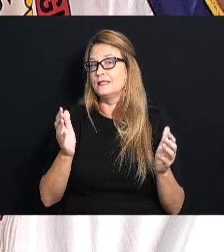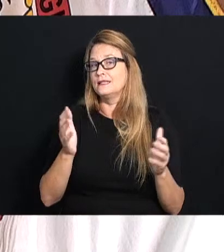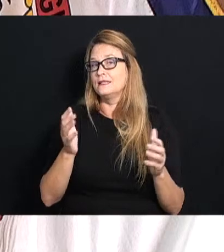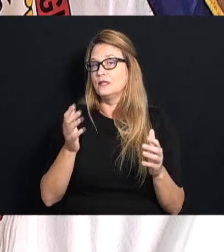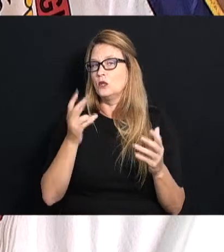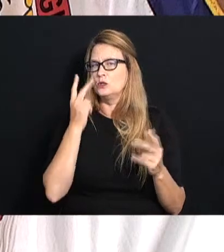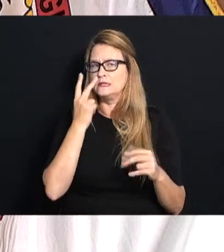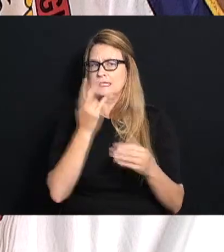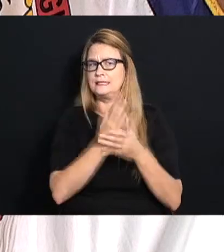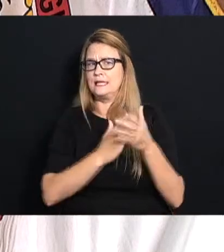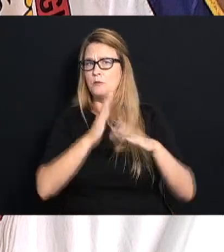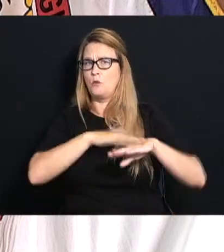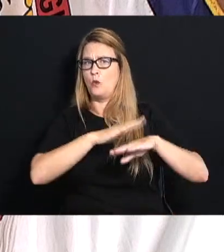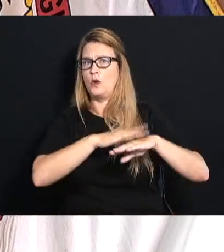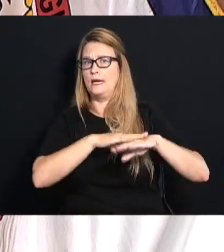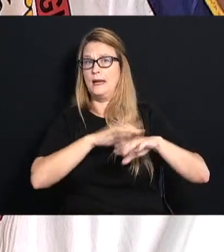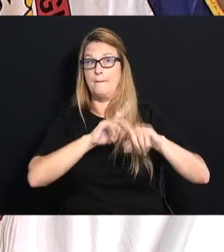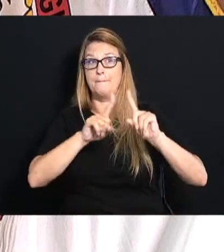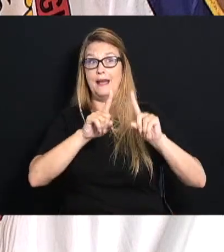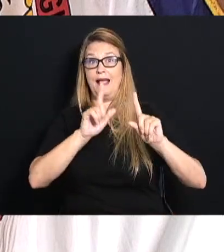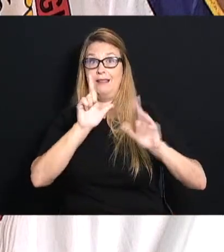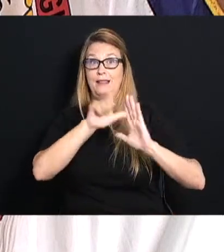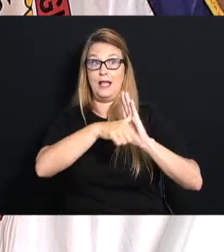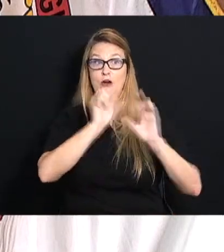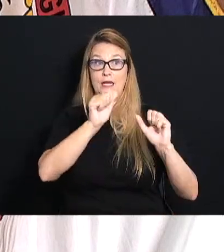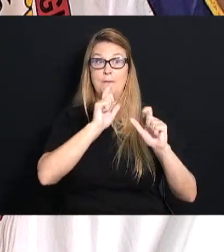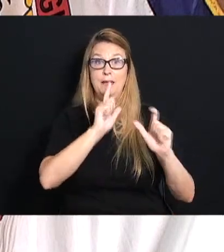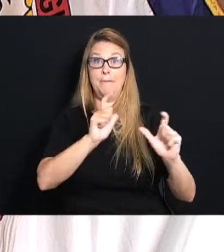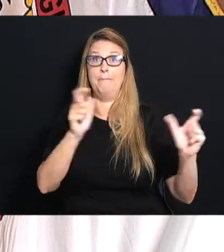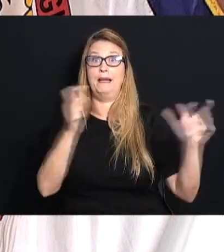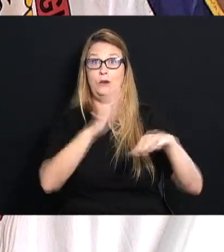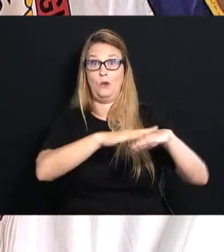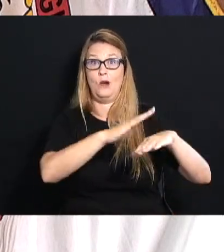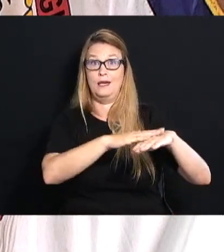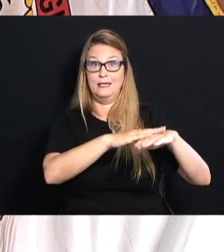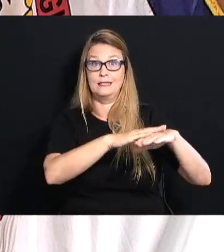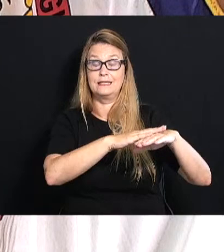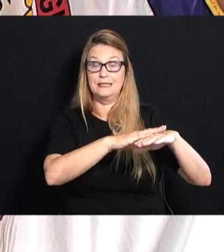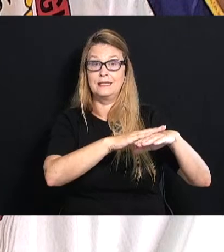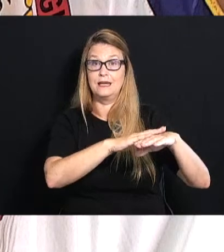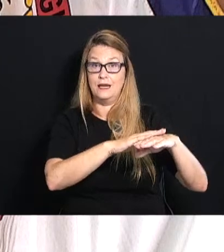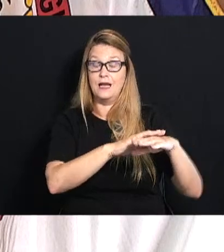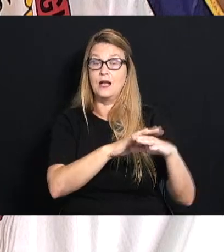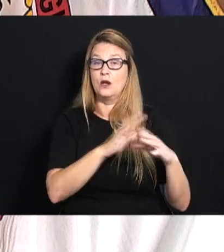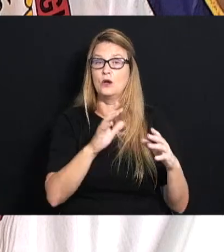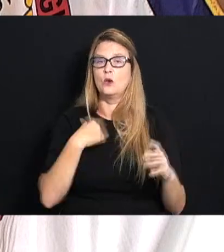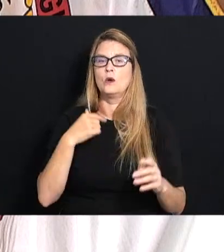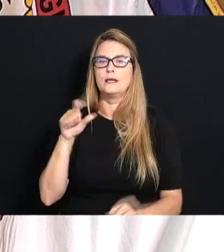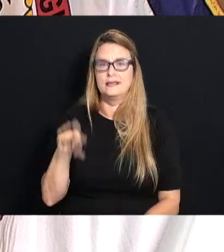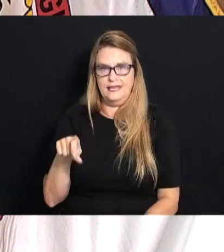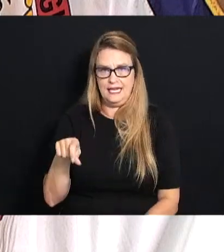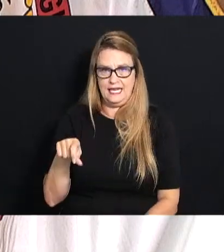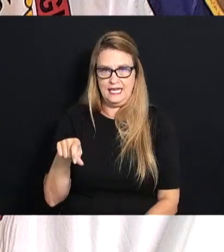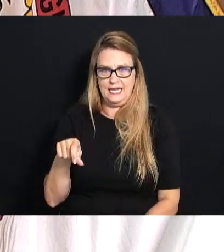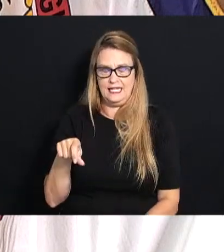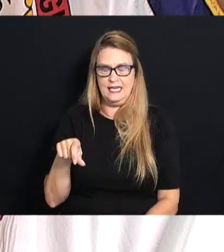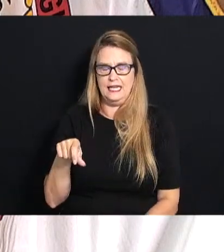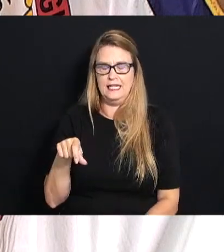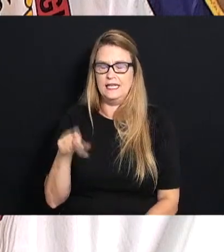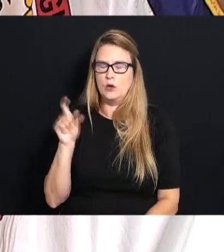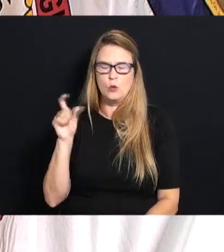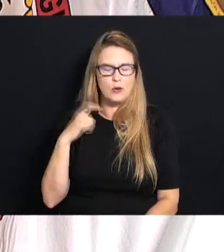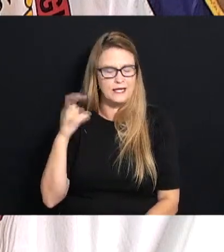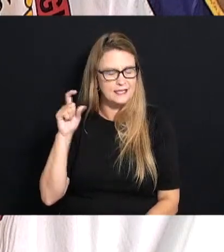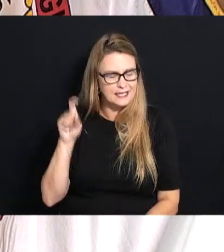right now, but could be big time flags going up and indicators going up to be concerned. We need, with all in